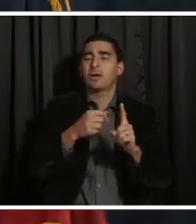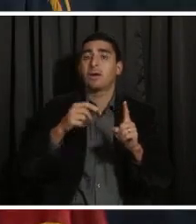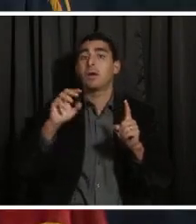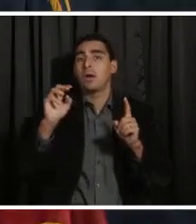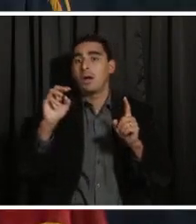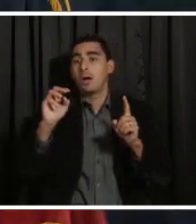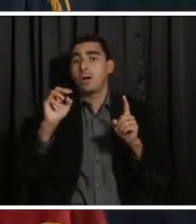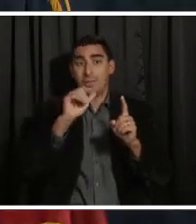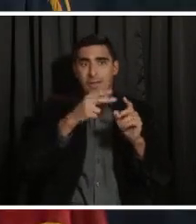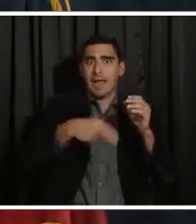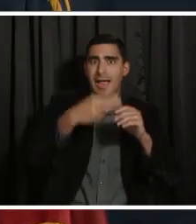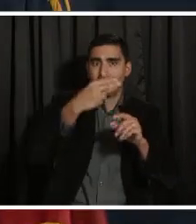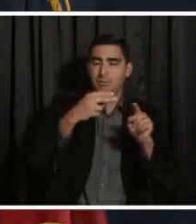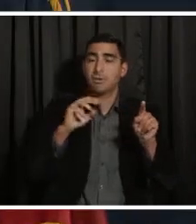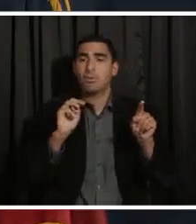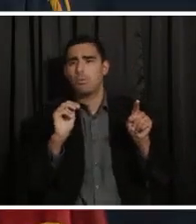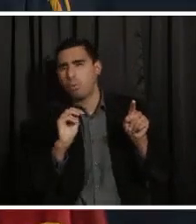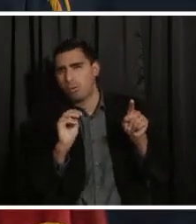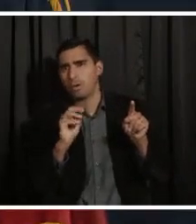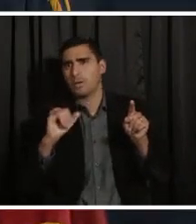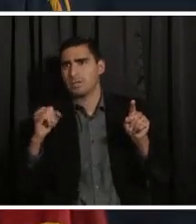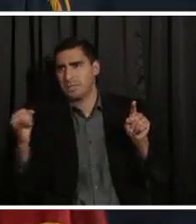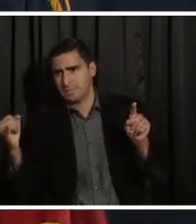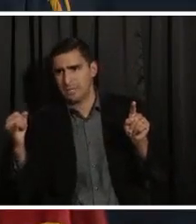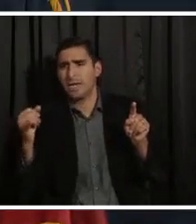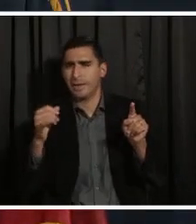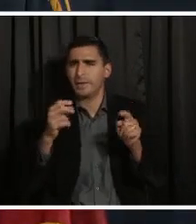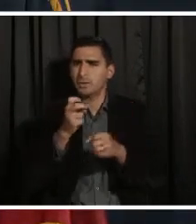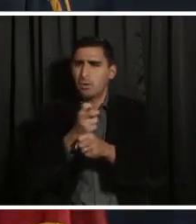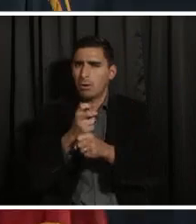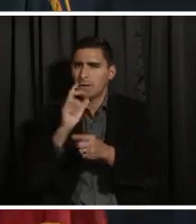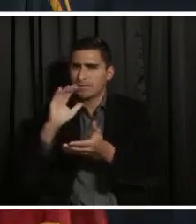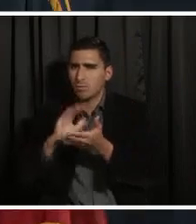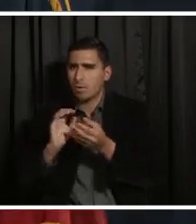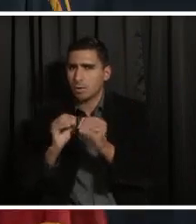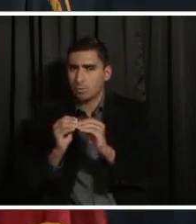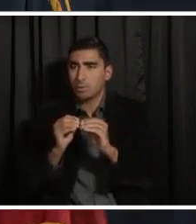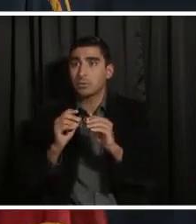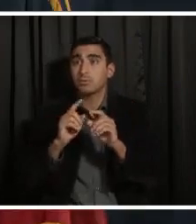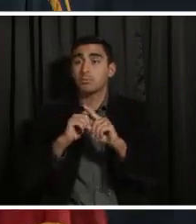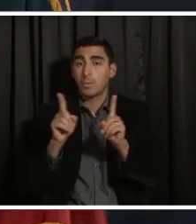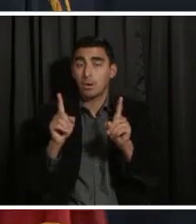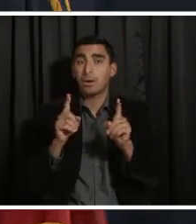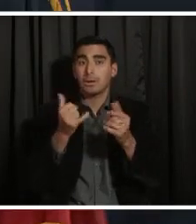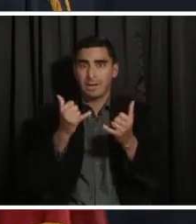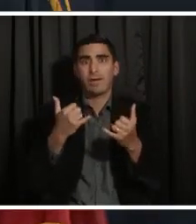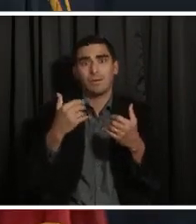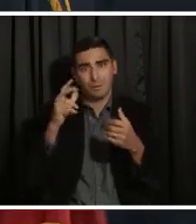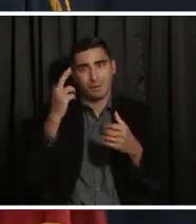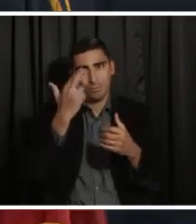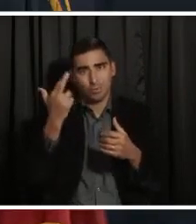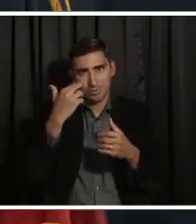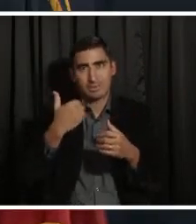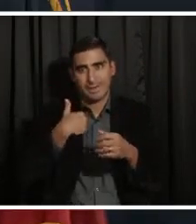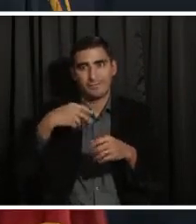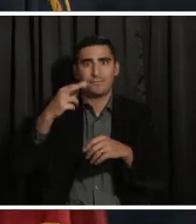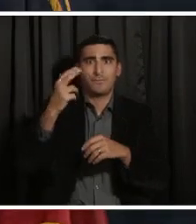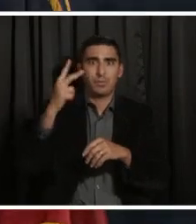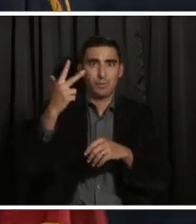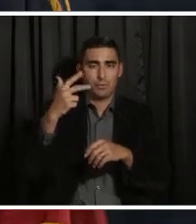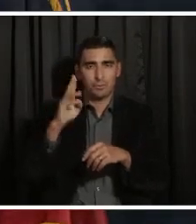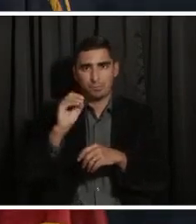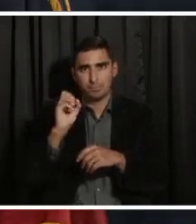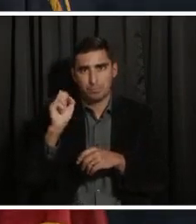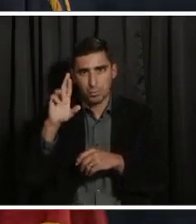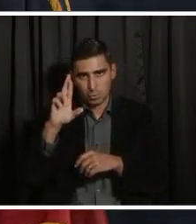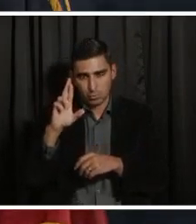measure just that in Colorado because it's relatively small numbers. But now we are very grateful. Everybody who got Pfizer should get boosted.